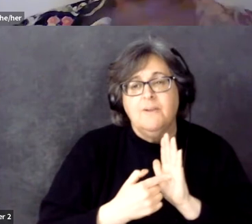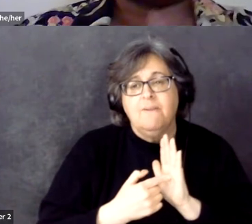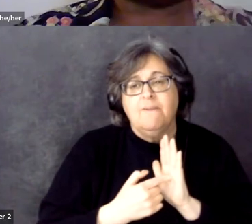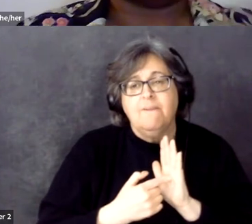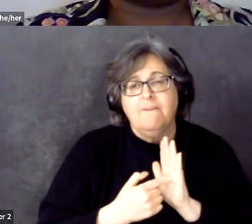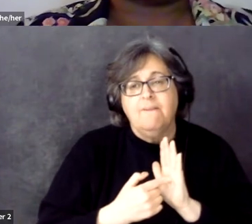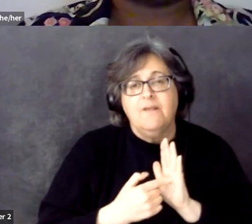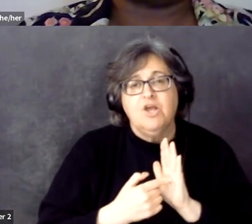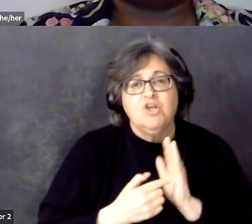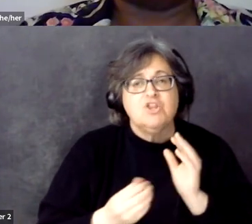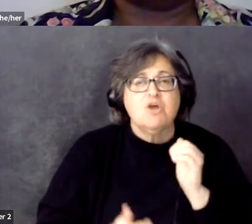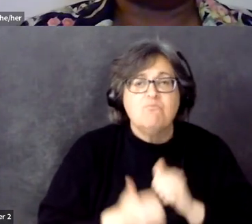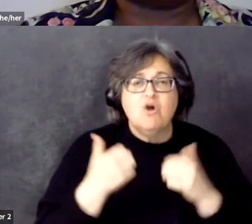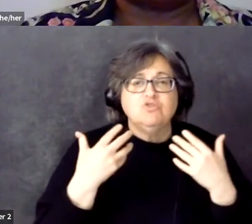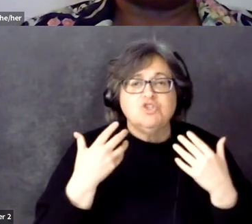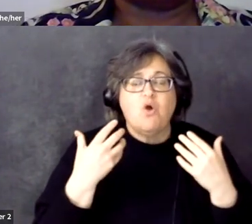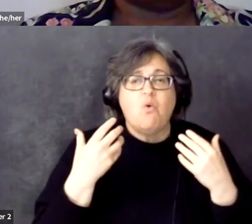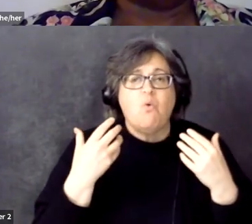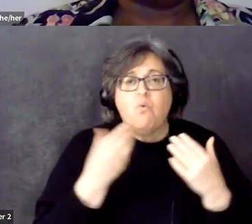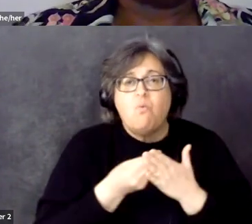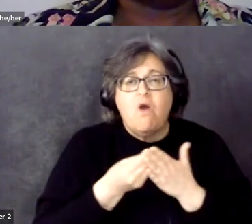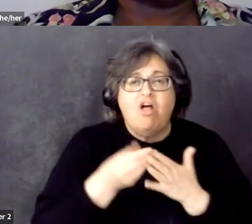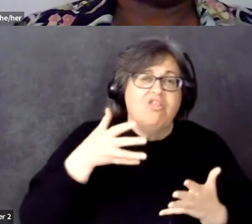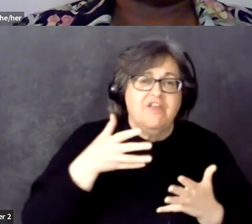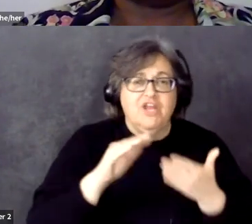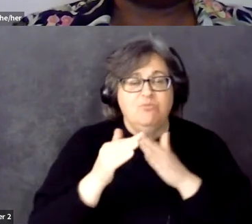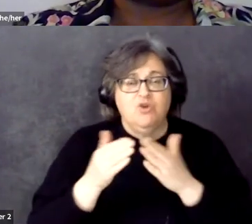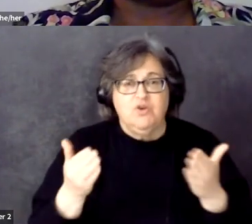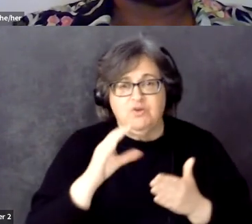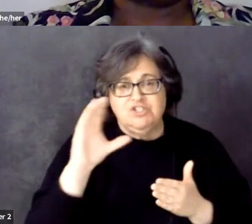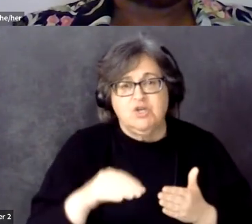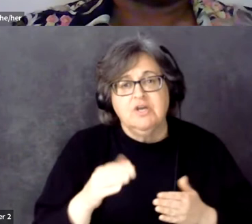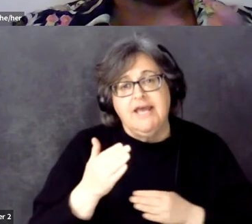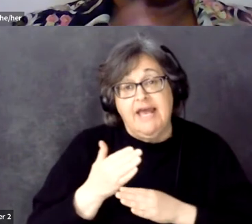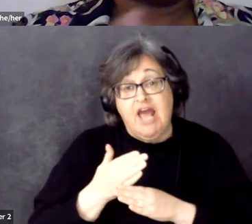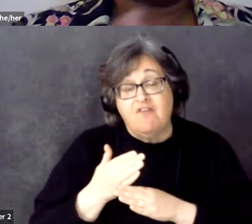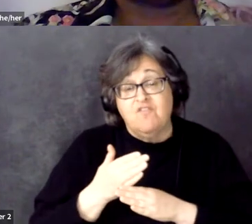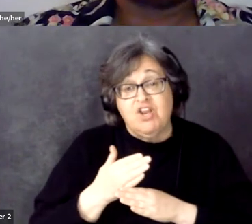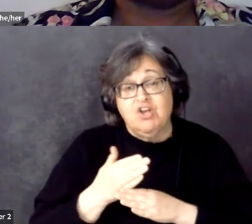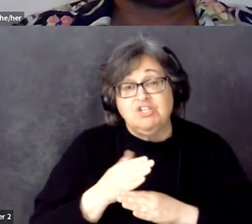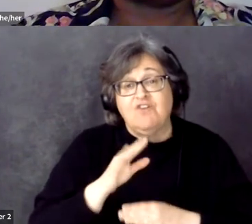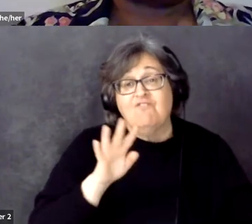in the wealthiest communities in Chicago, there was an average of